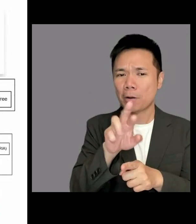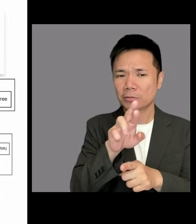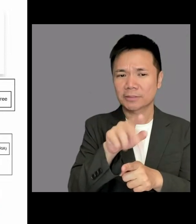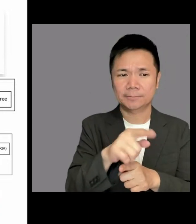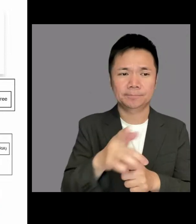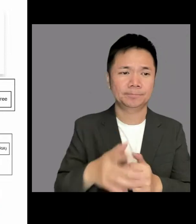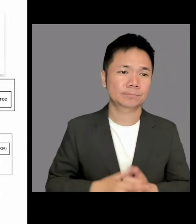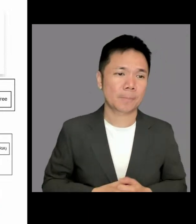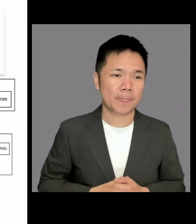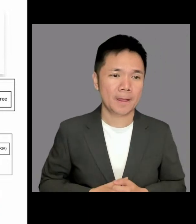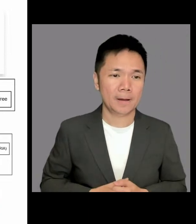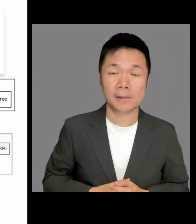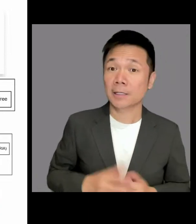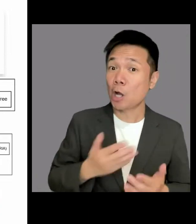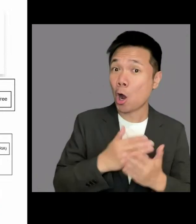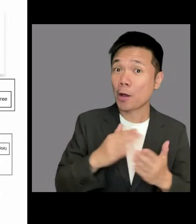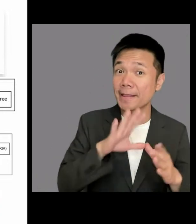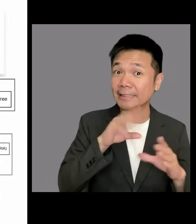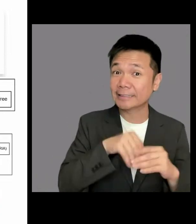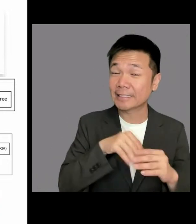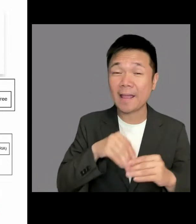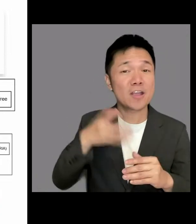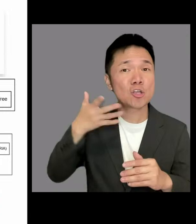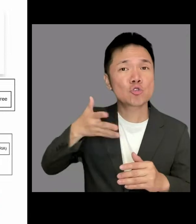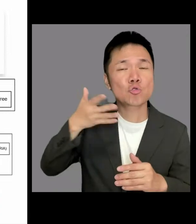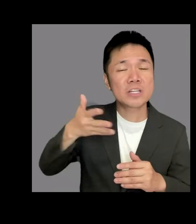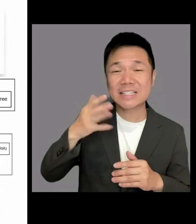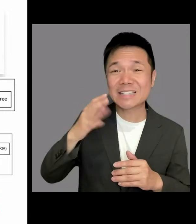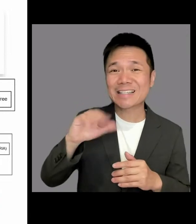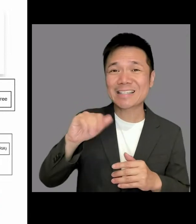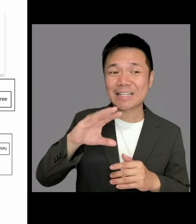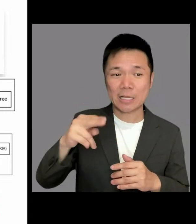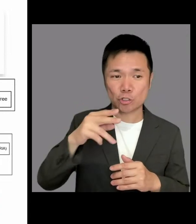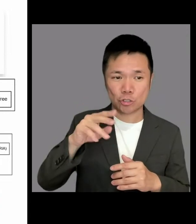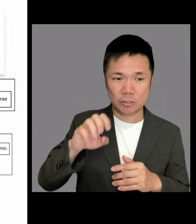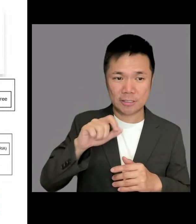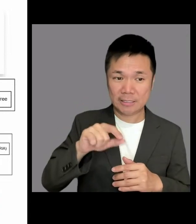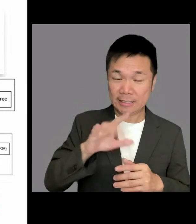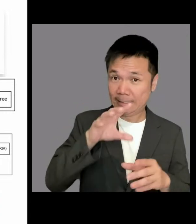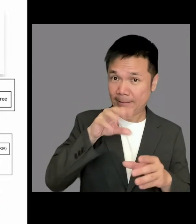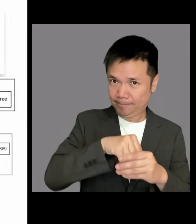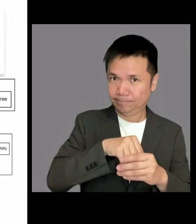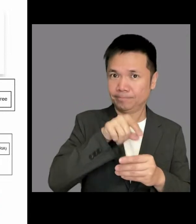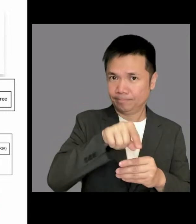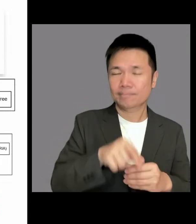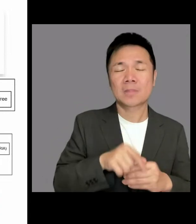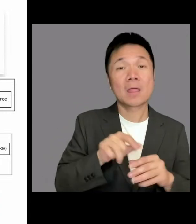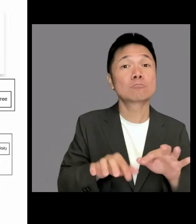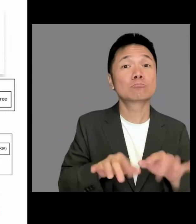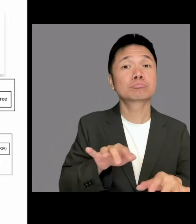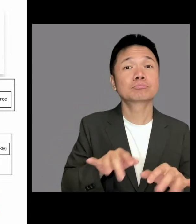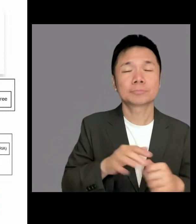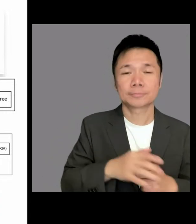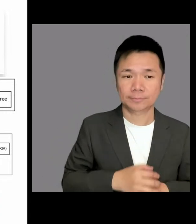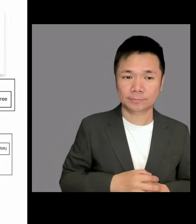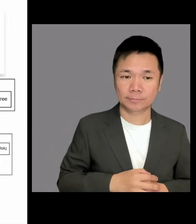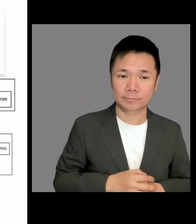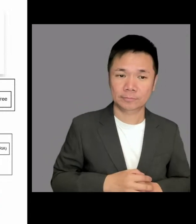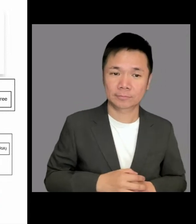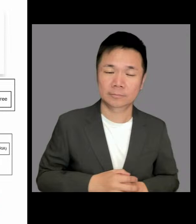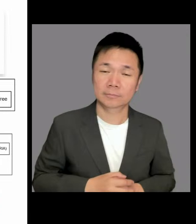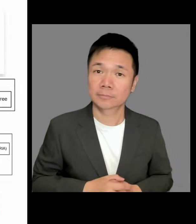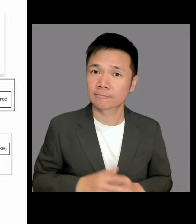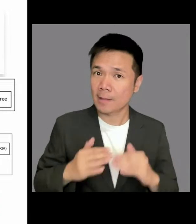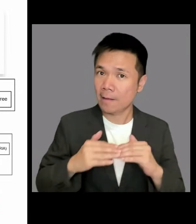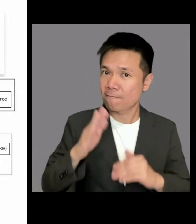how that is communicated then through the to the platform